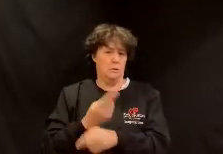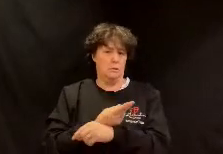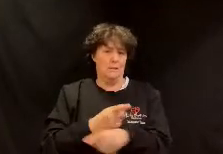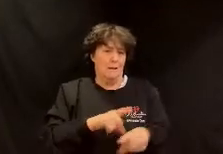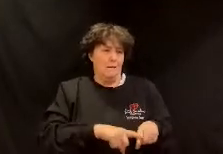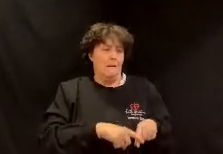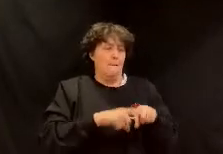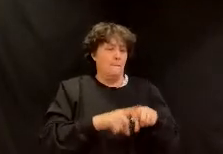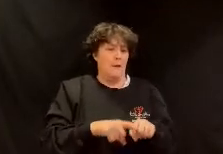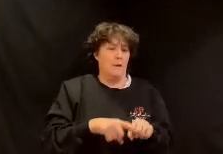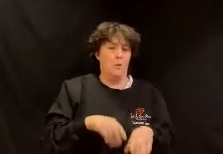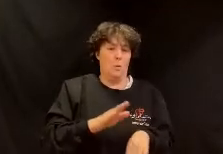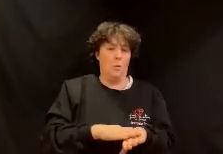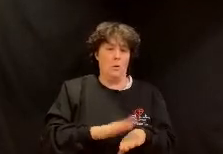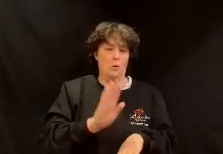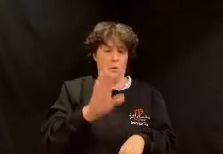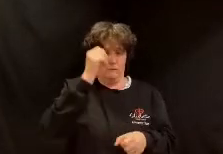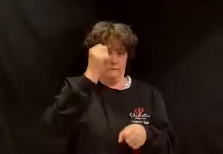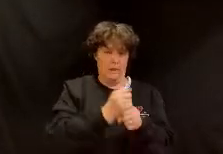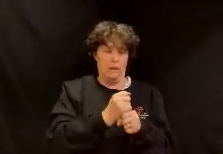Just plant your faith.